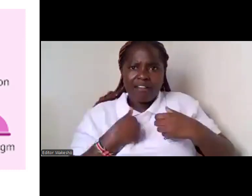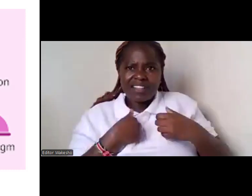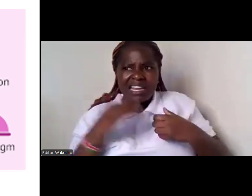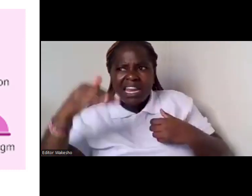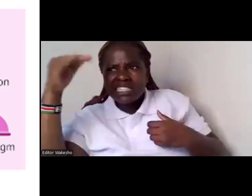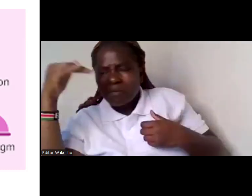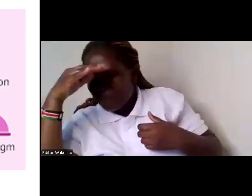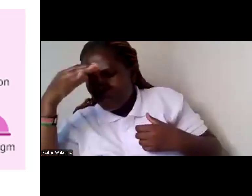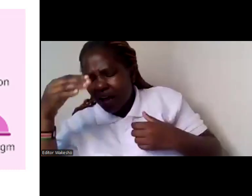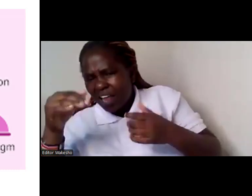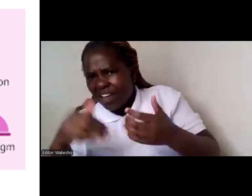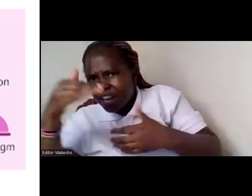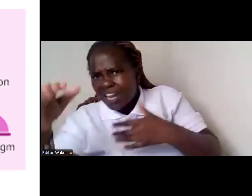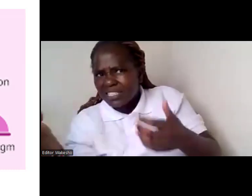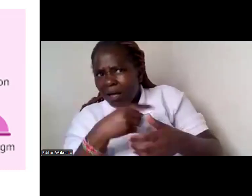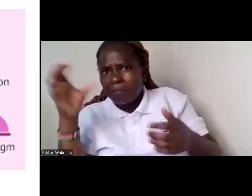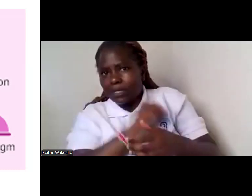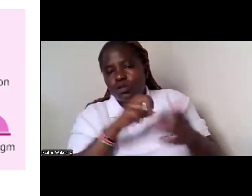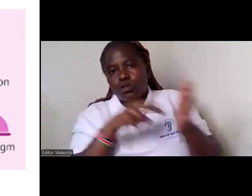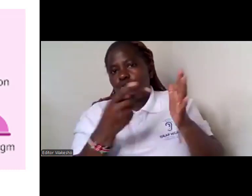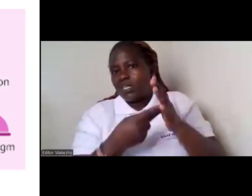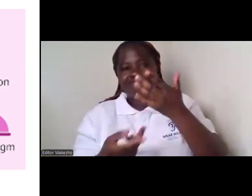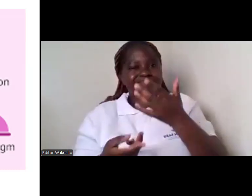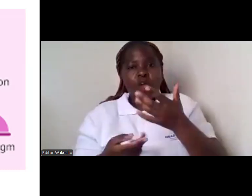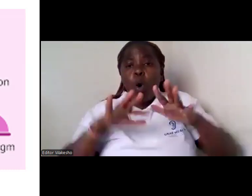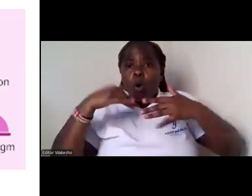or you bleed for too long. Let's say you have your periods for 2 weeks.